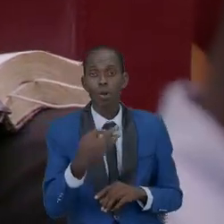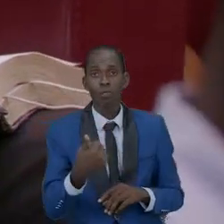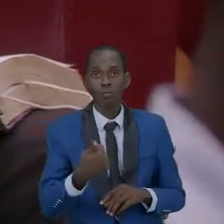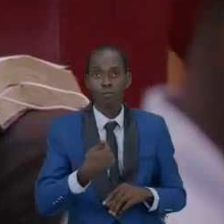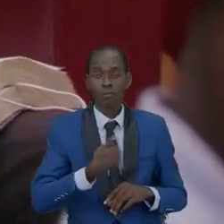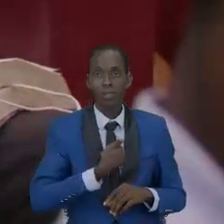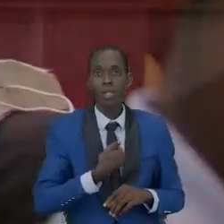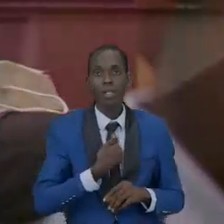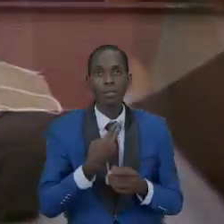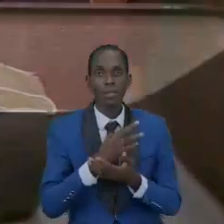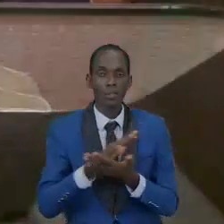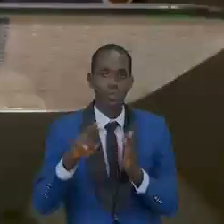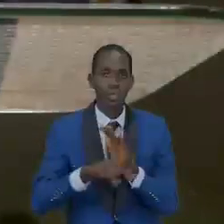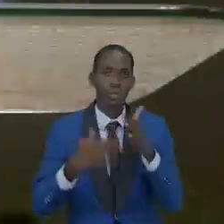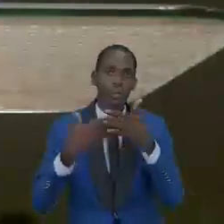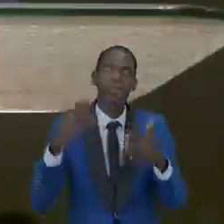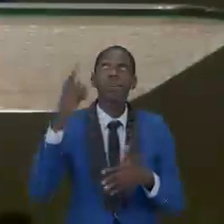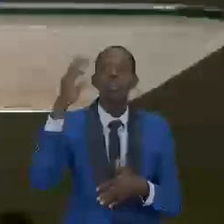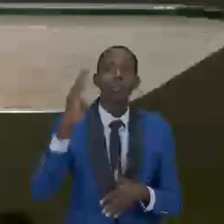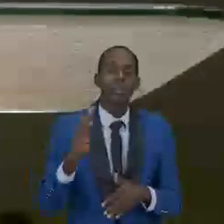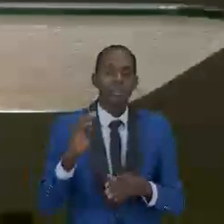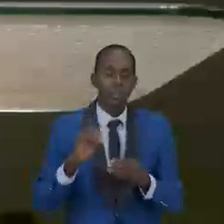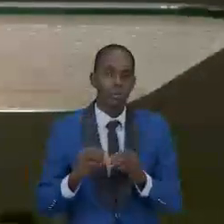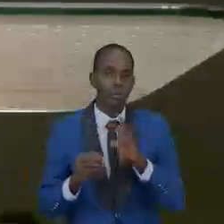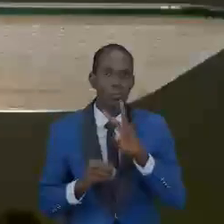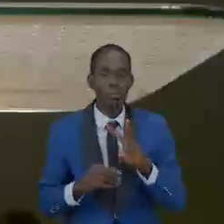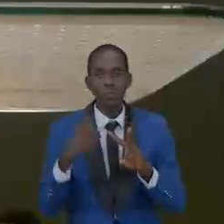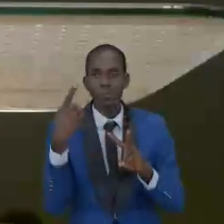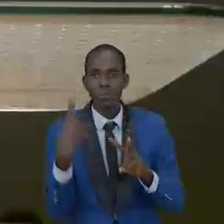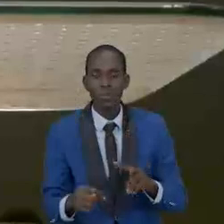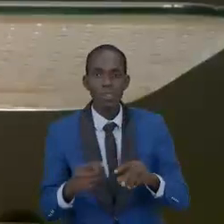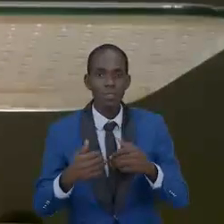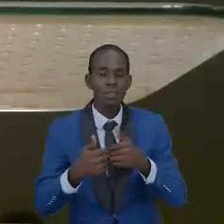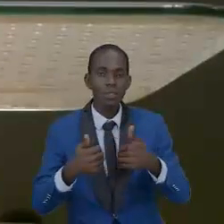Number two, the gulf between